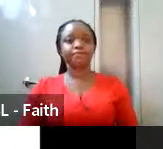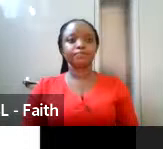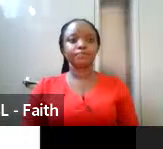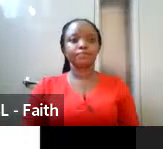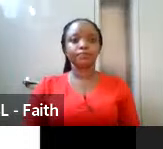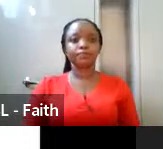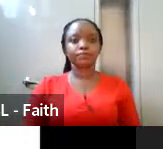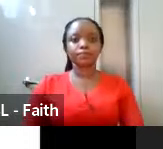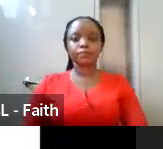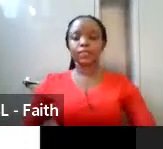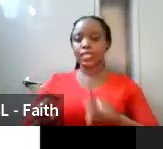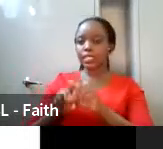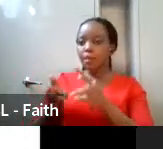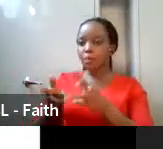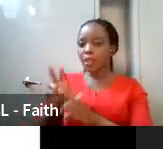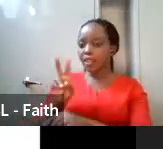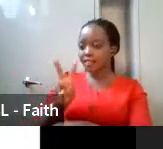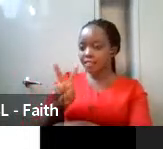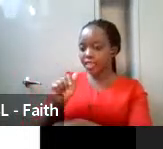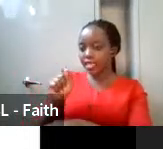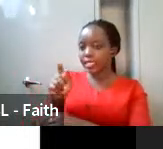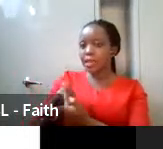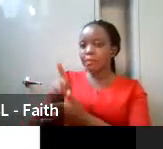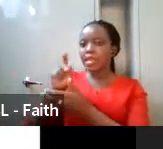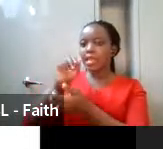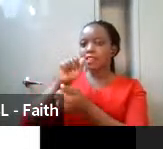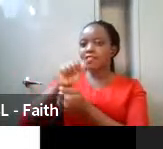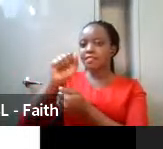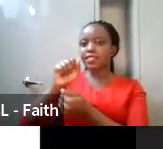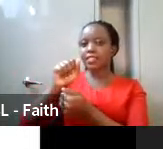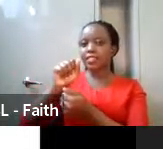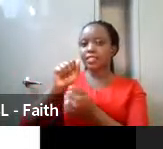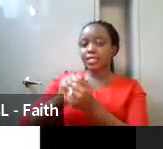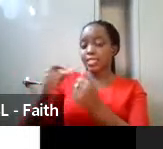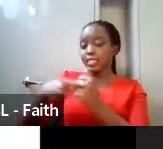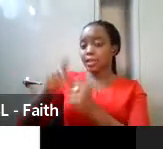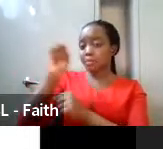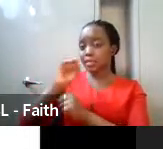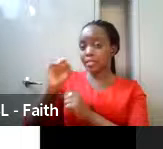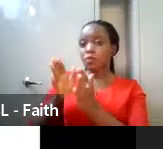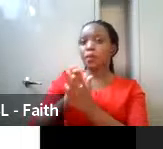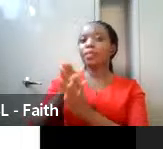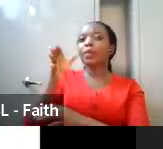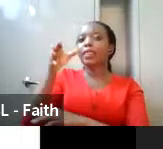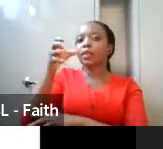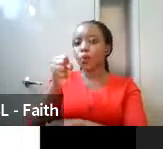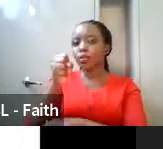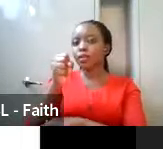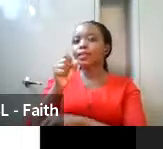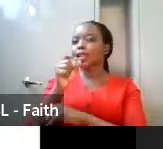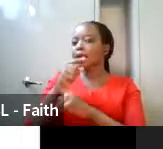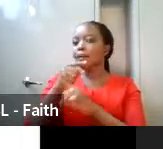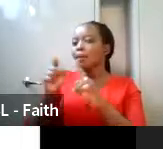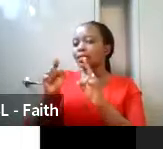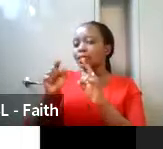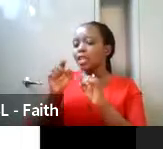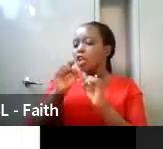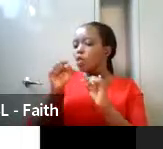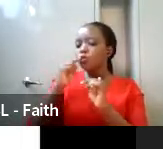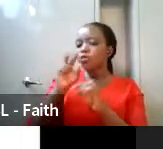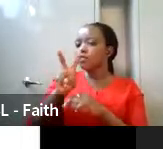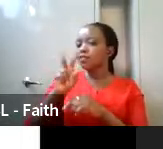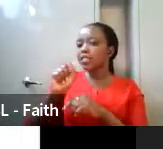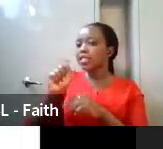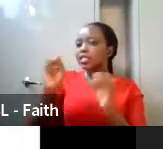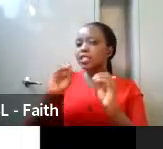Just like VAT, they charge 16%, and the withholdings and the stuff. What about for the